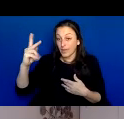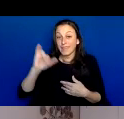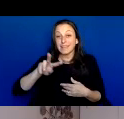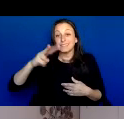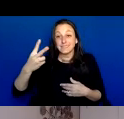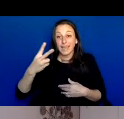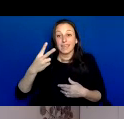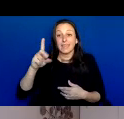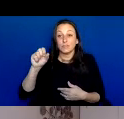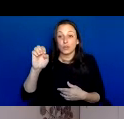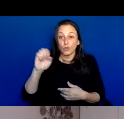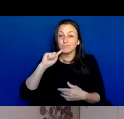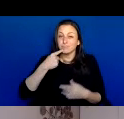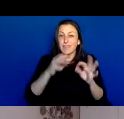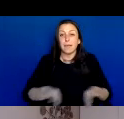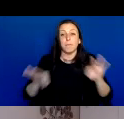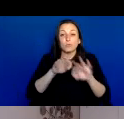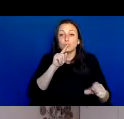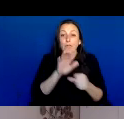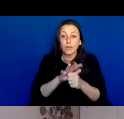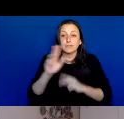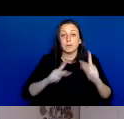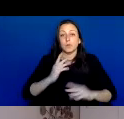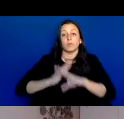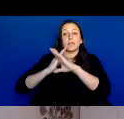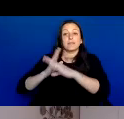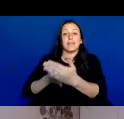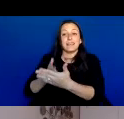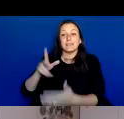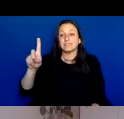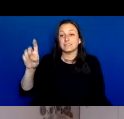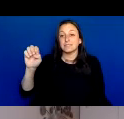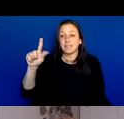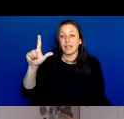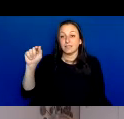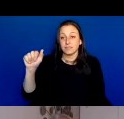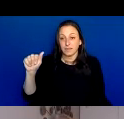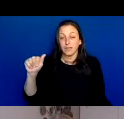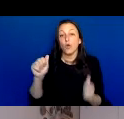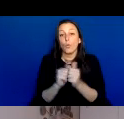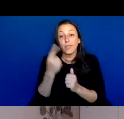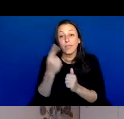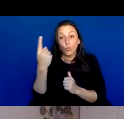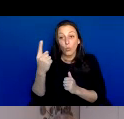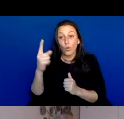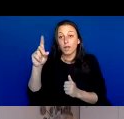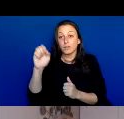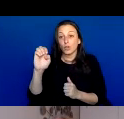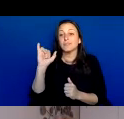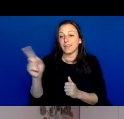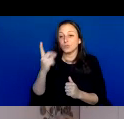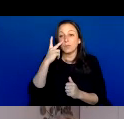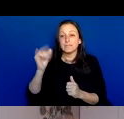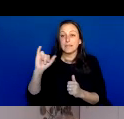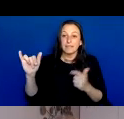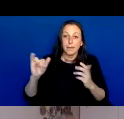incredibly important to make sure that individuals are protected against this Delta variant. With just one dose, that's really where we're seeing that biggest gap in vaccine effectiveness.